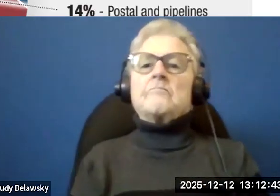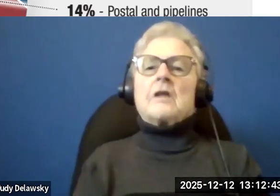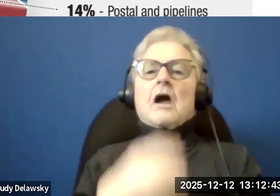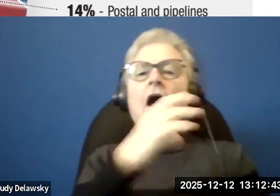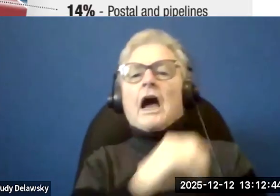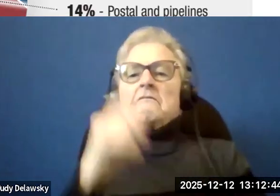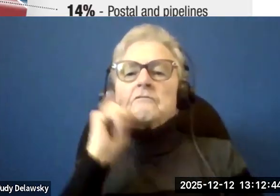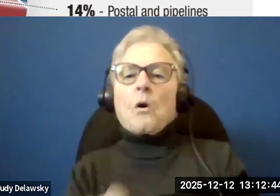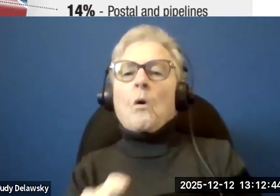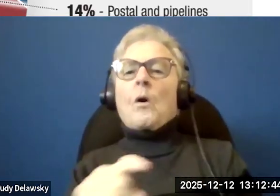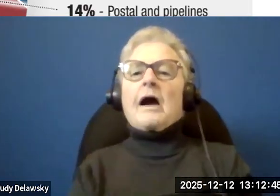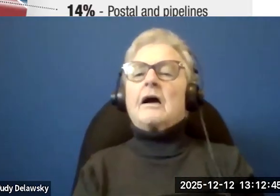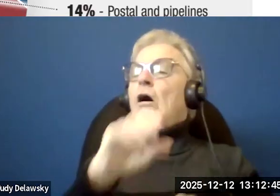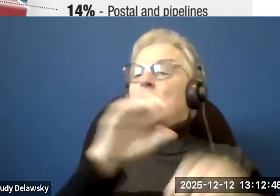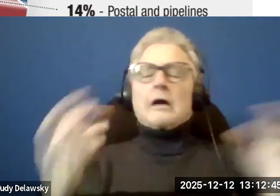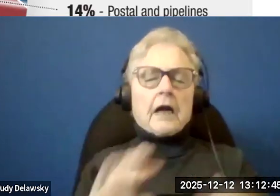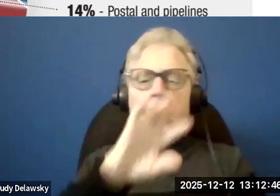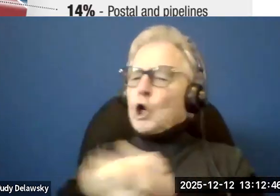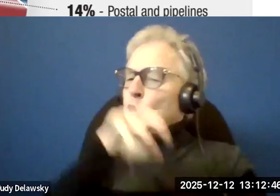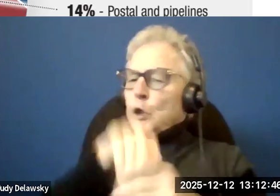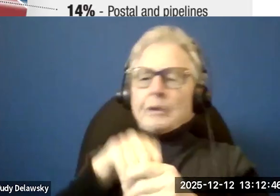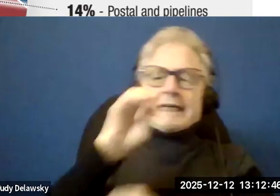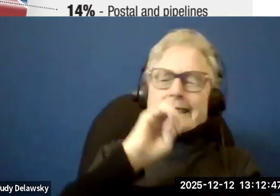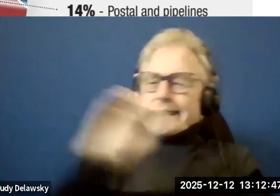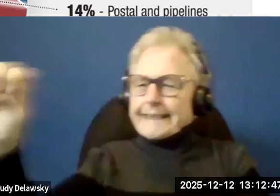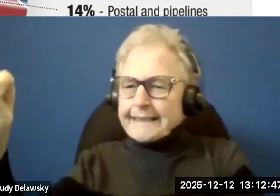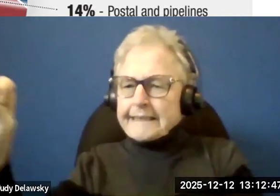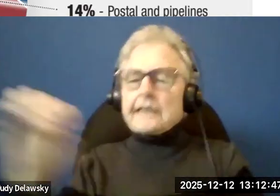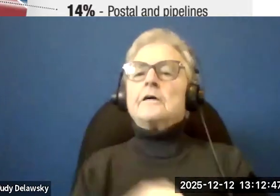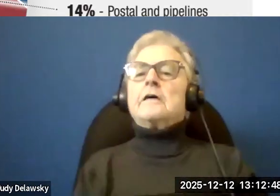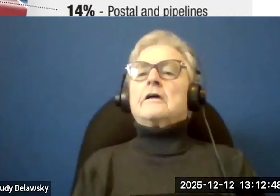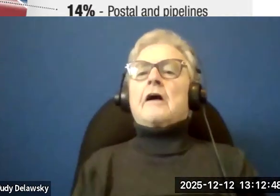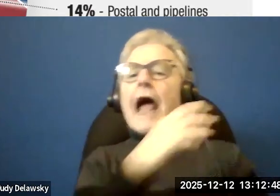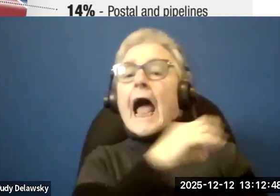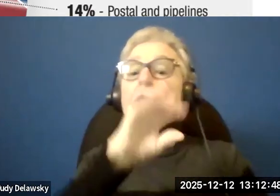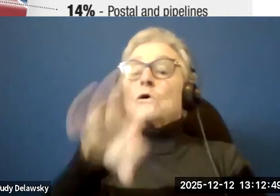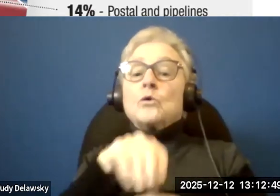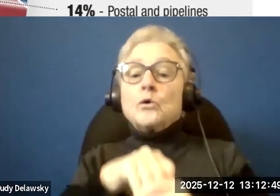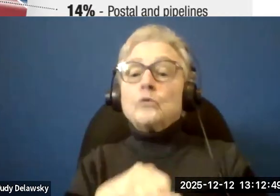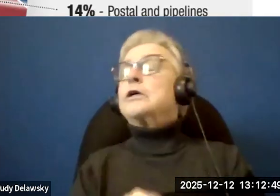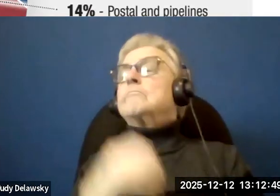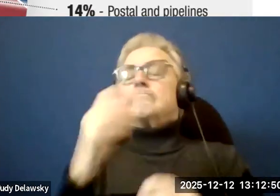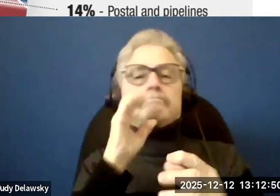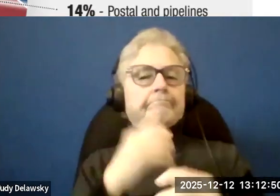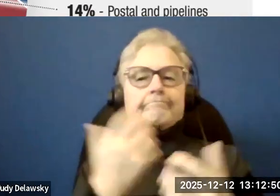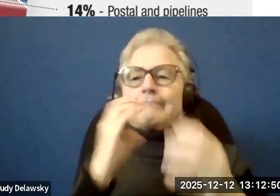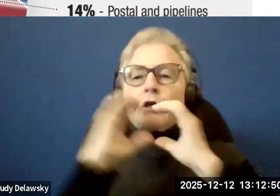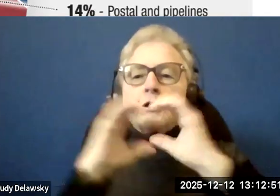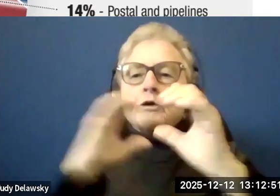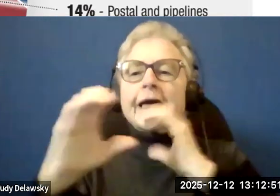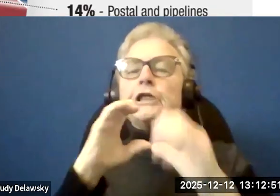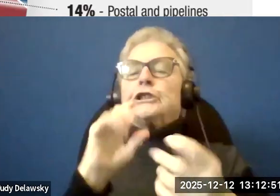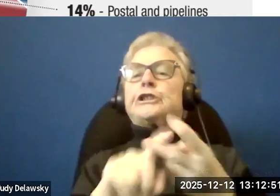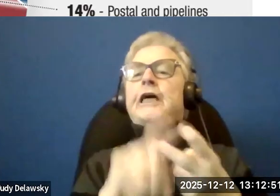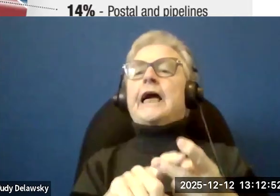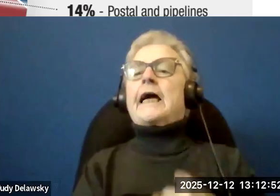roads, maritime, including ports. This also includes telecommunications and broadcasting, banks,